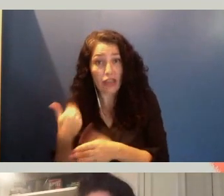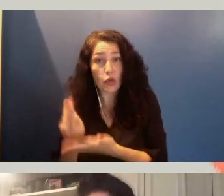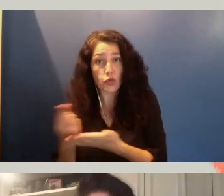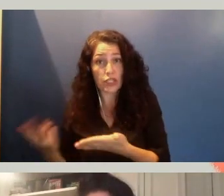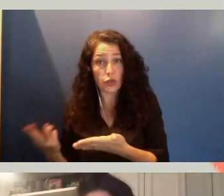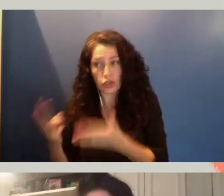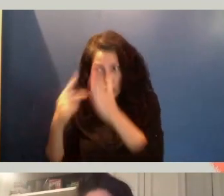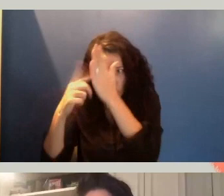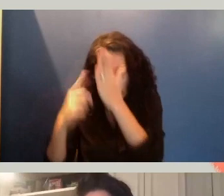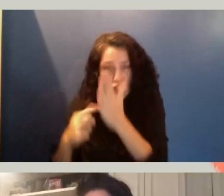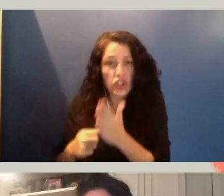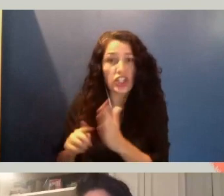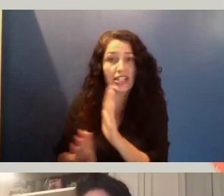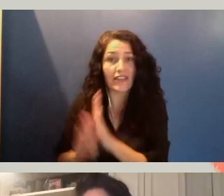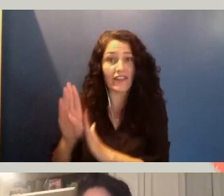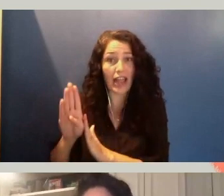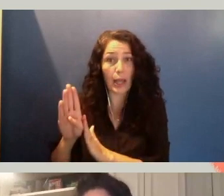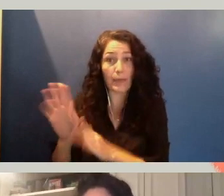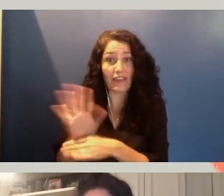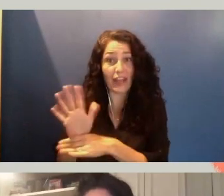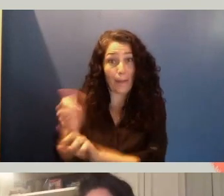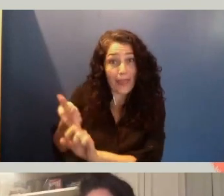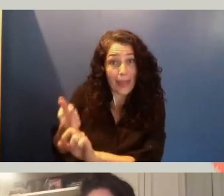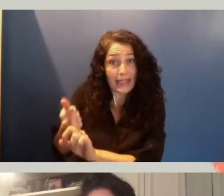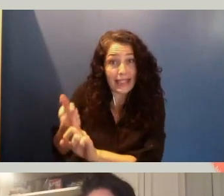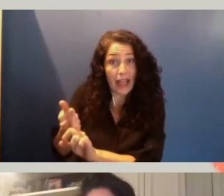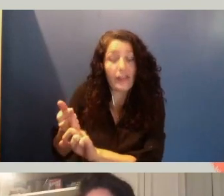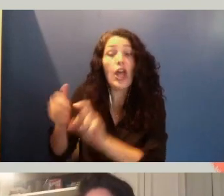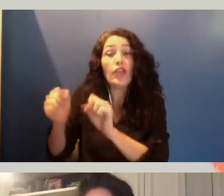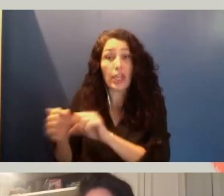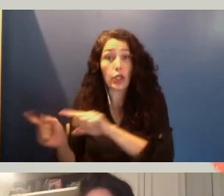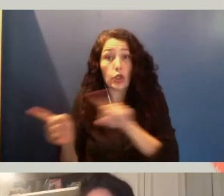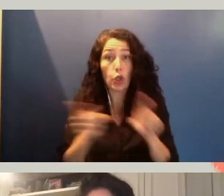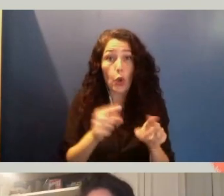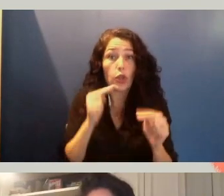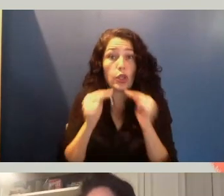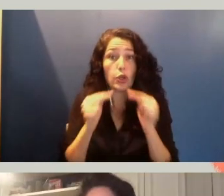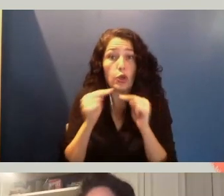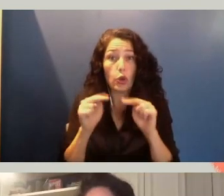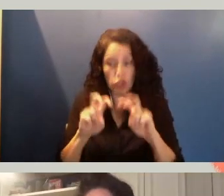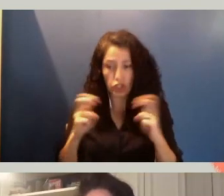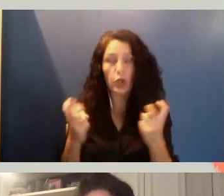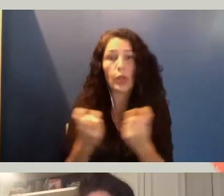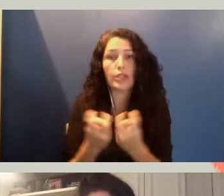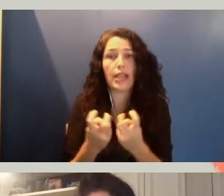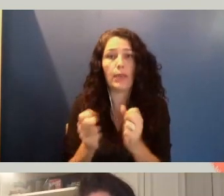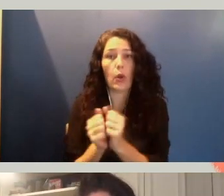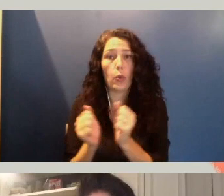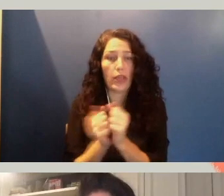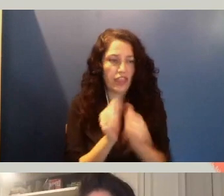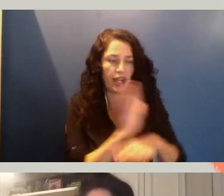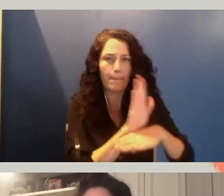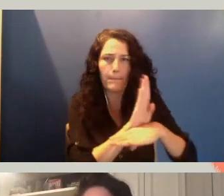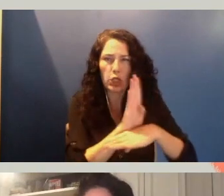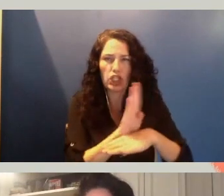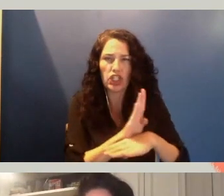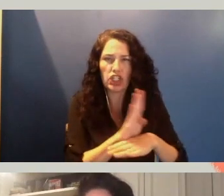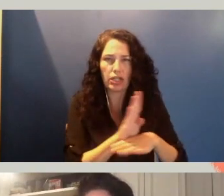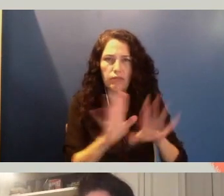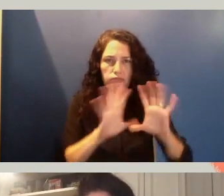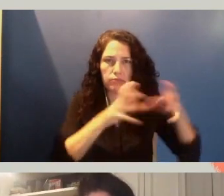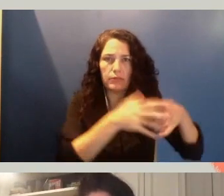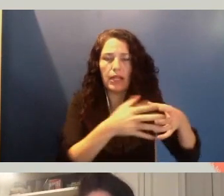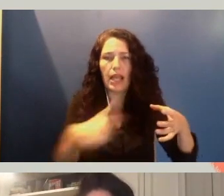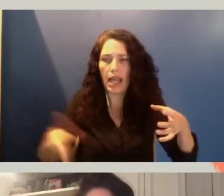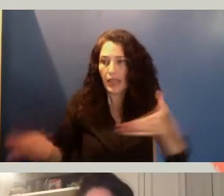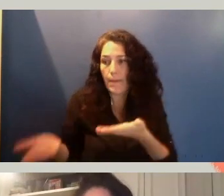on themselves, then they have the potential to go to the negotiating table with these commercial entities with more ownership in the project. They brought more